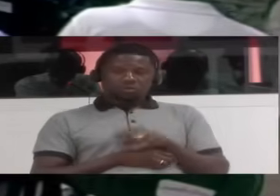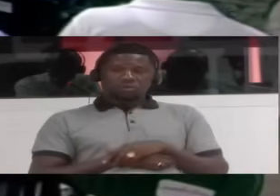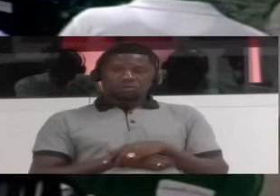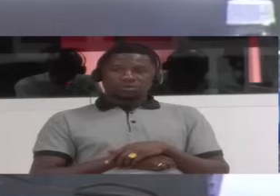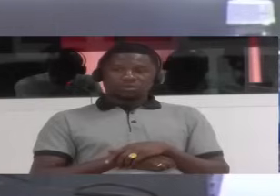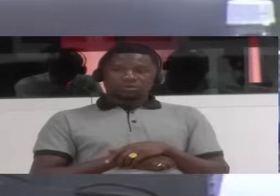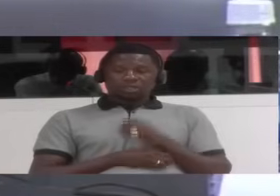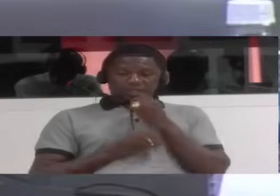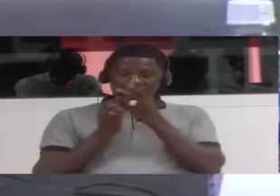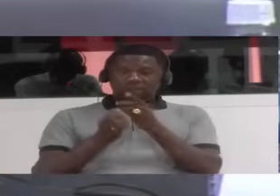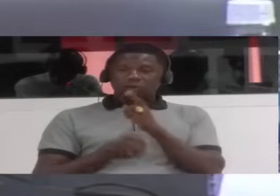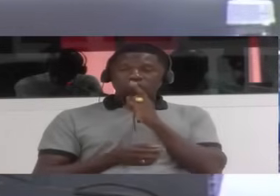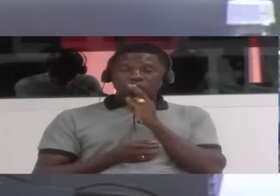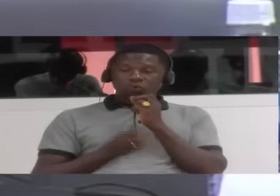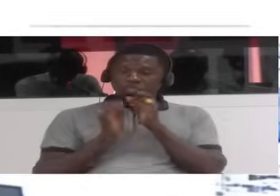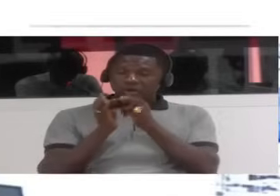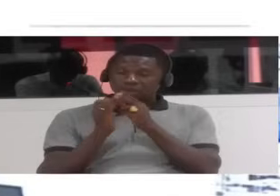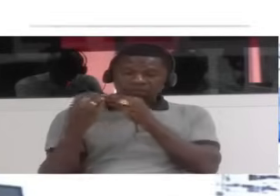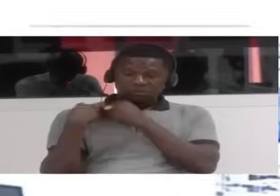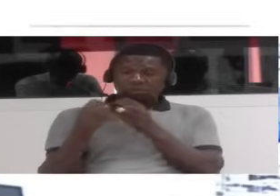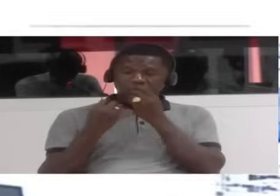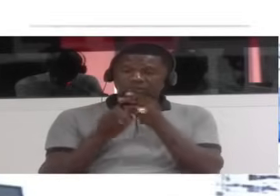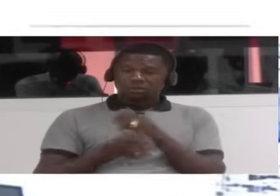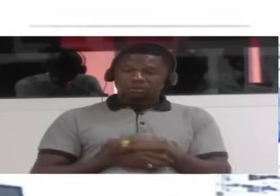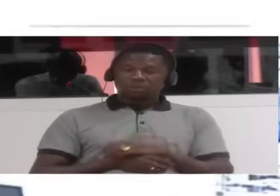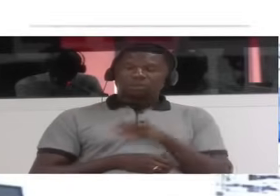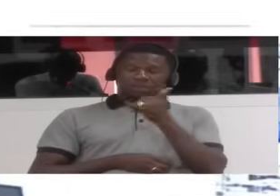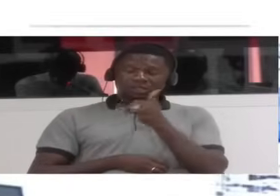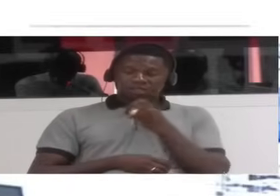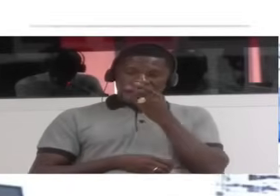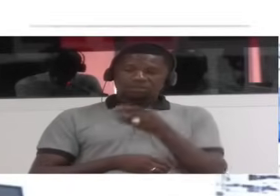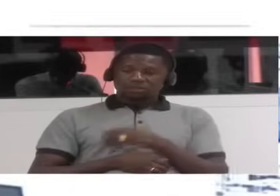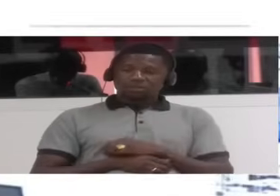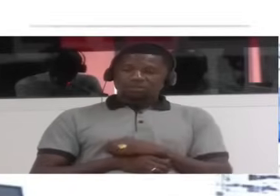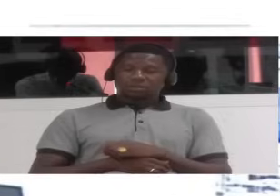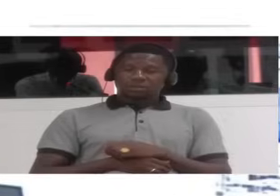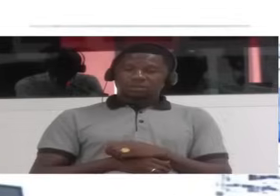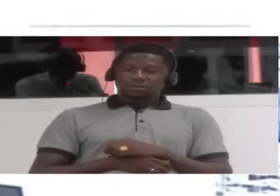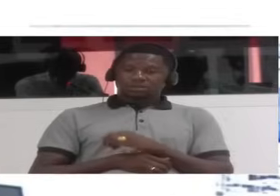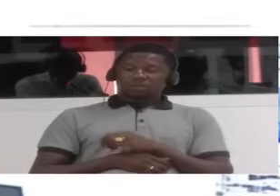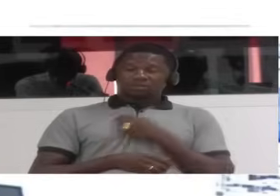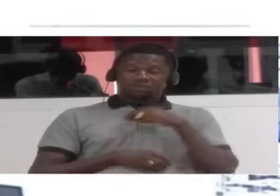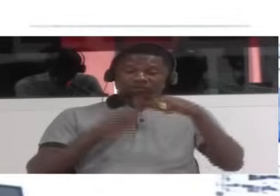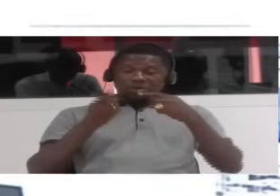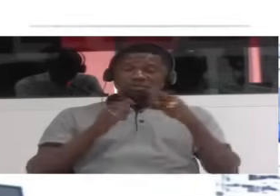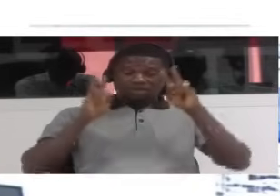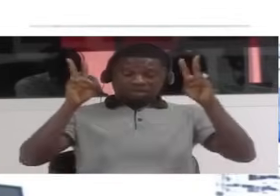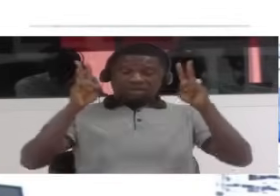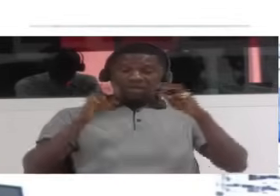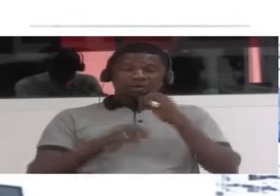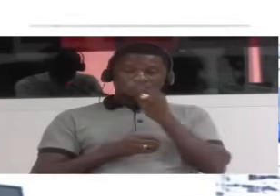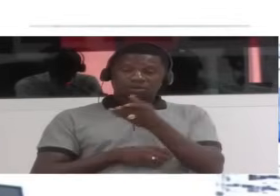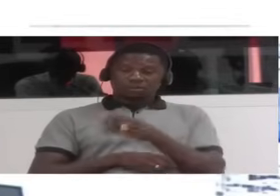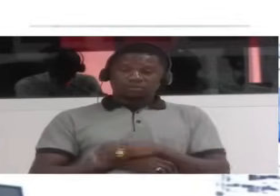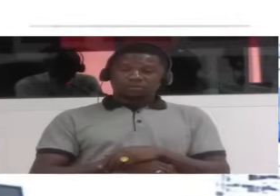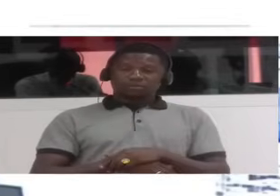say who gave the order? Yes, he did. He said it's an executive order from Yaya Jammeh. I